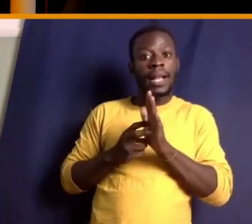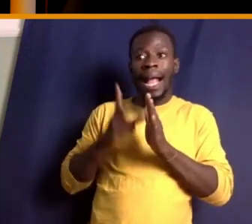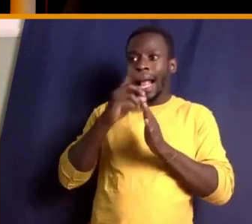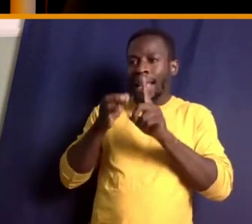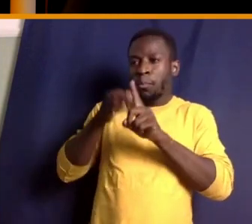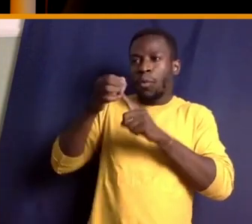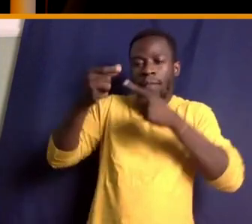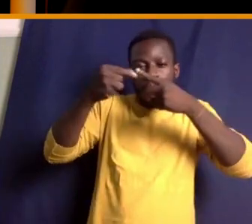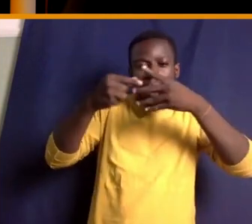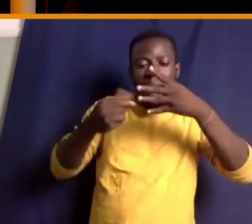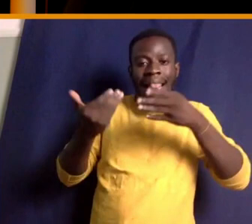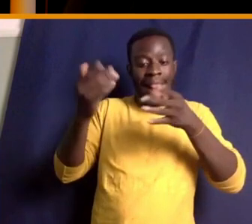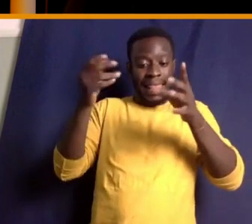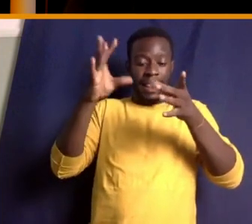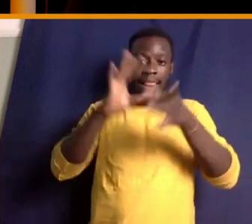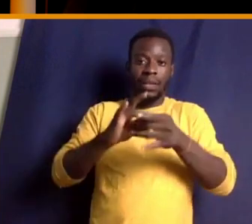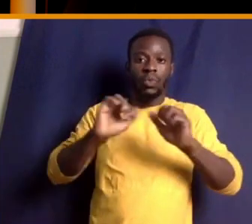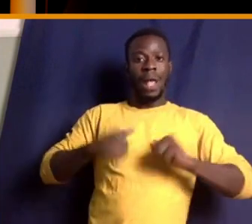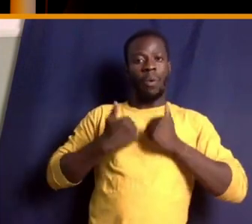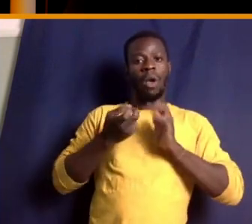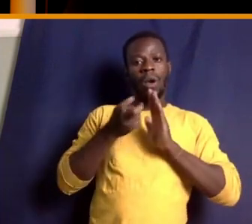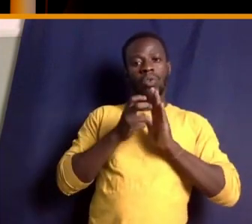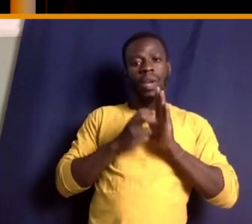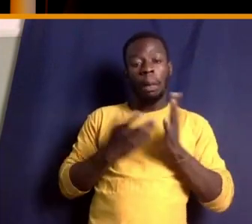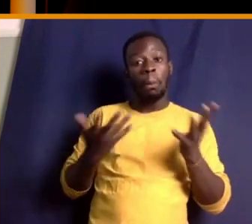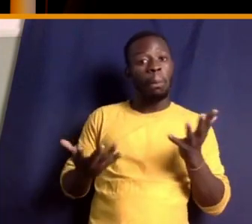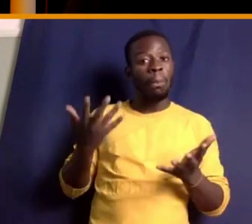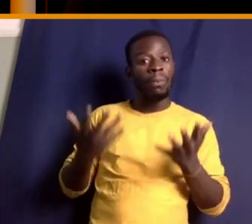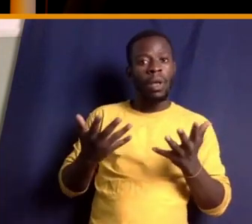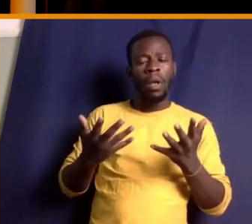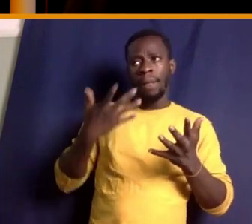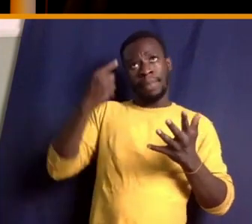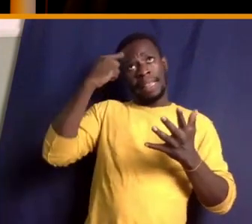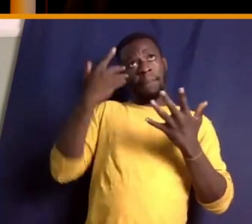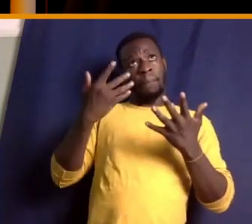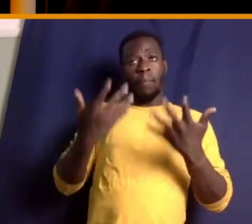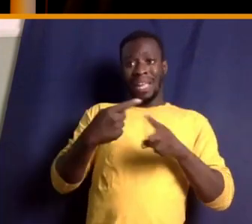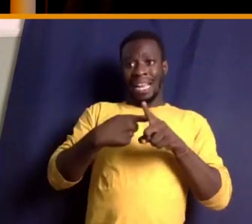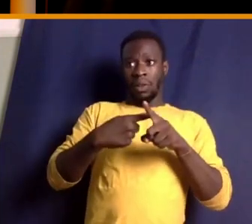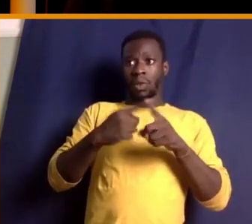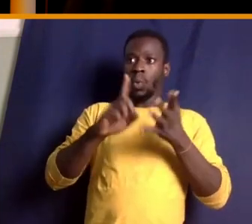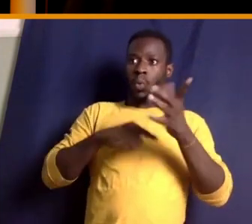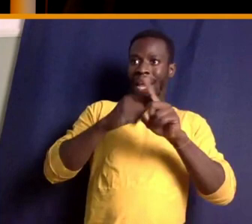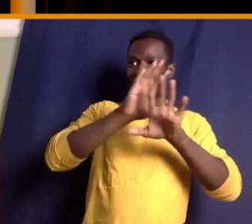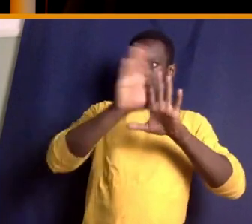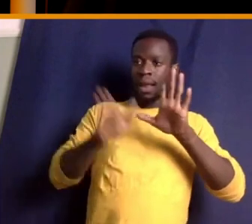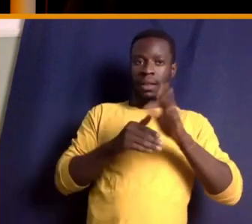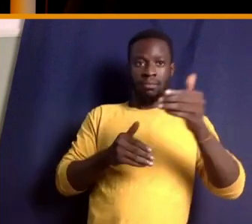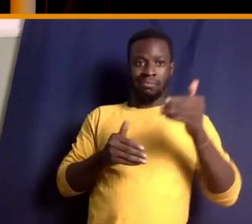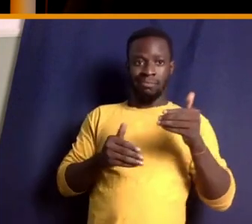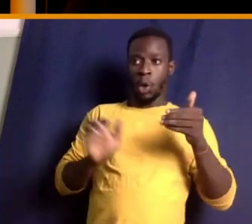partners in the future, will the UK benefit also, or will we be left behind? The first real new deal of the post-Brexit age